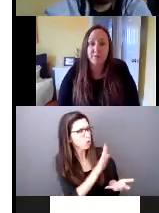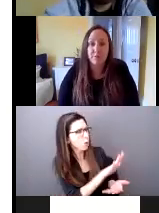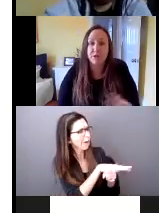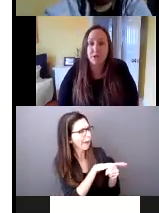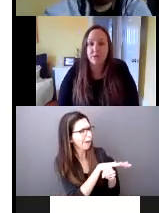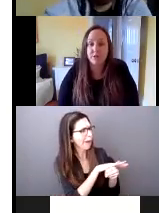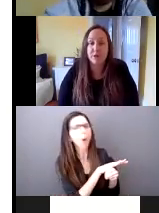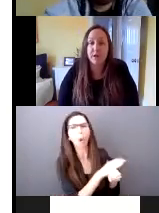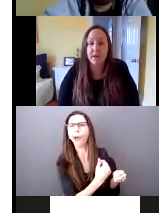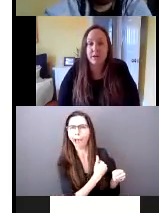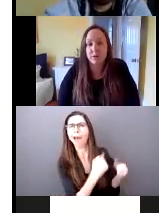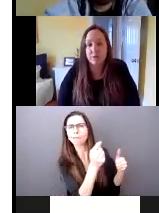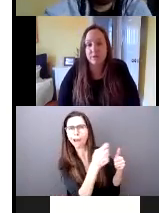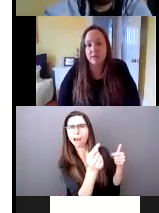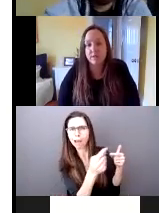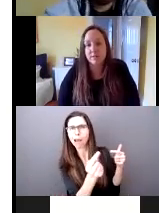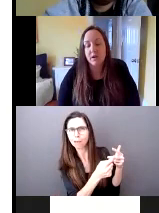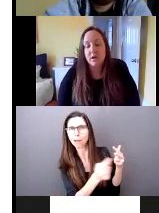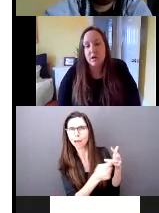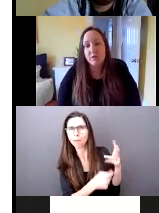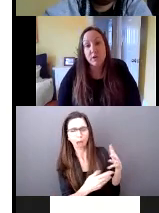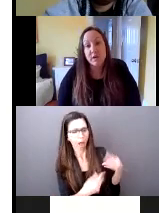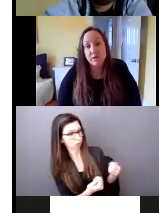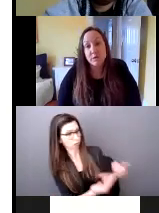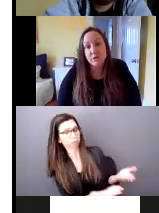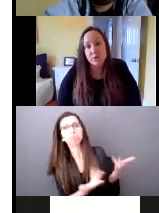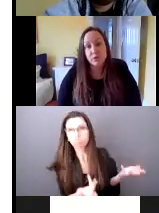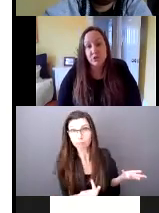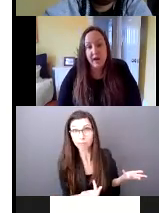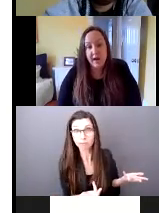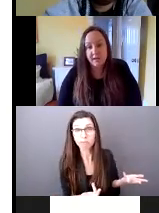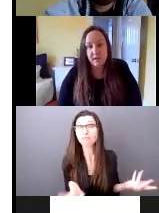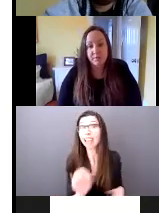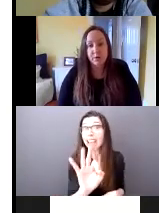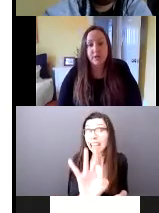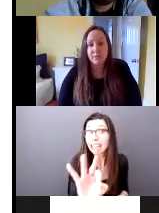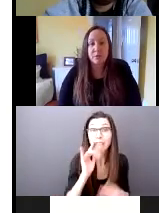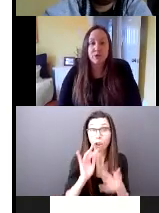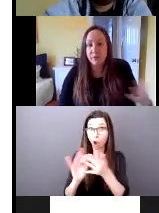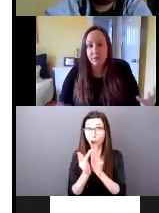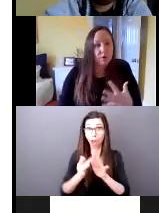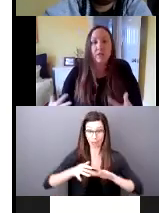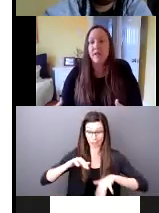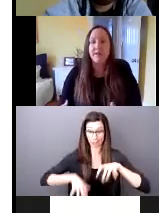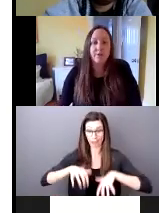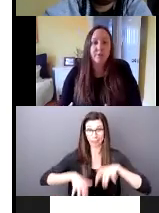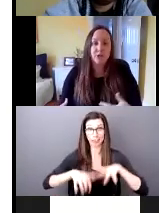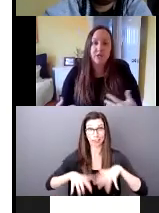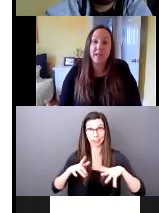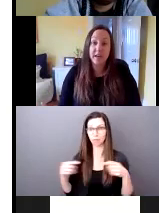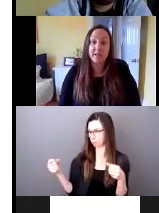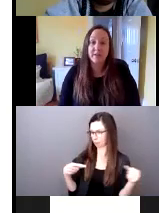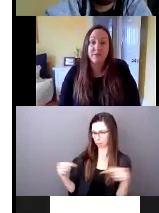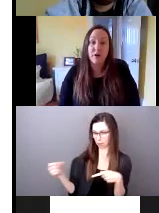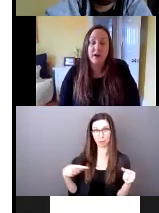relevant information so you can connect with those things. If you connect with us through the chat, they're going to be able to read through all of that information.